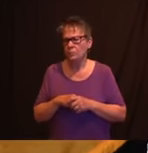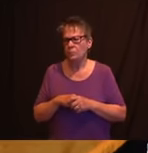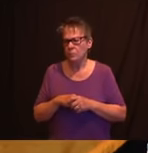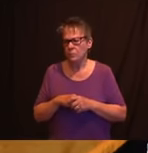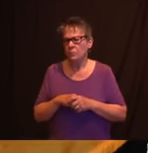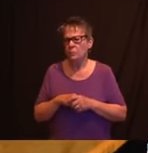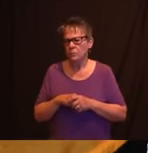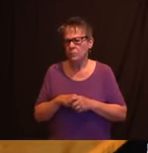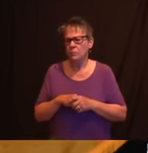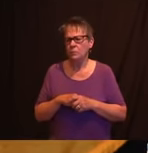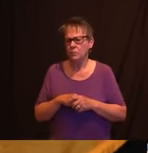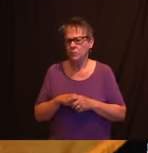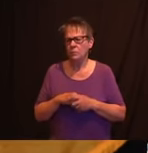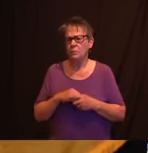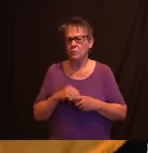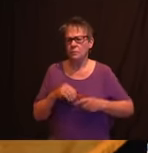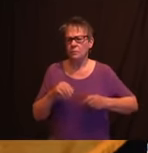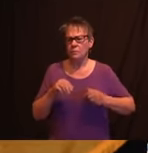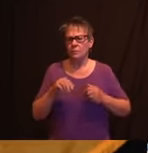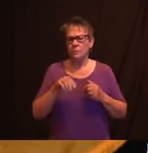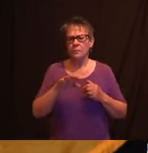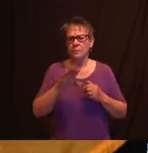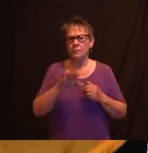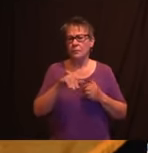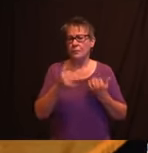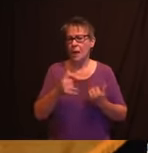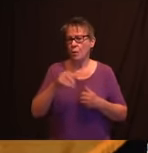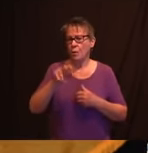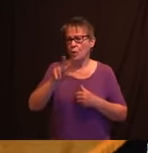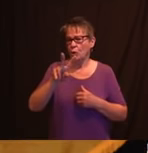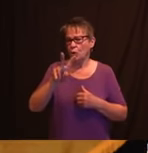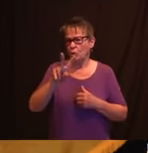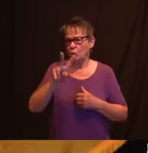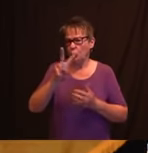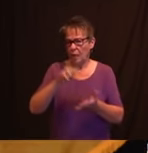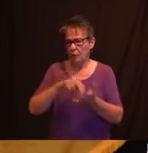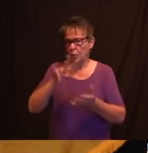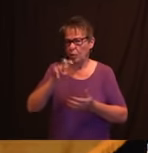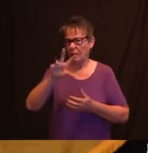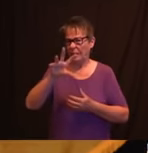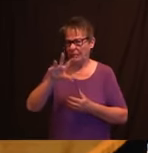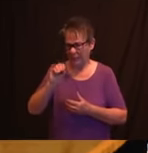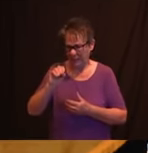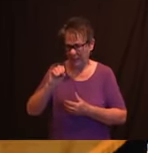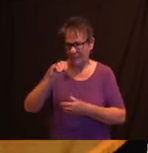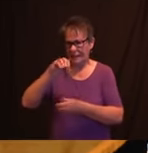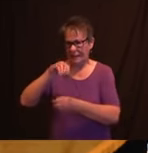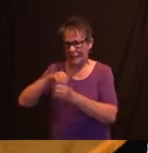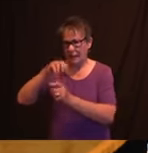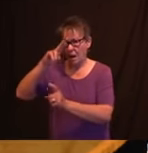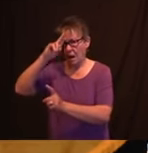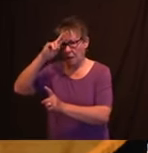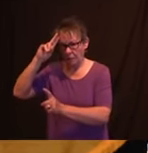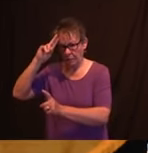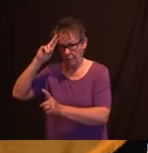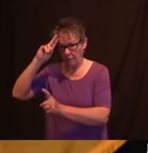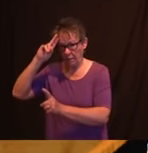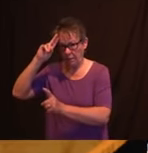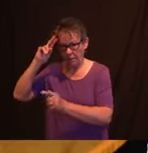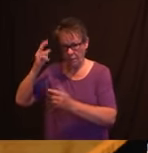with 612 individuals in critical care, and 75% of those individuals are on ventilators.